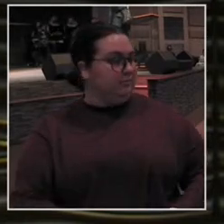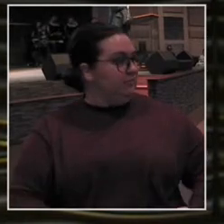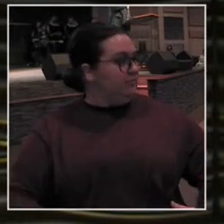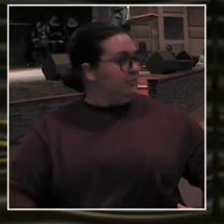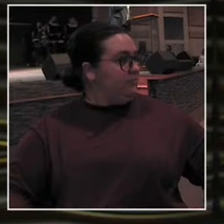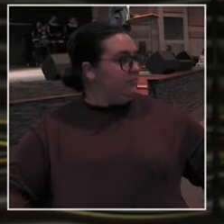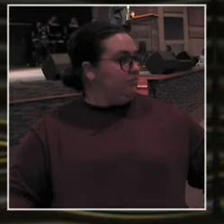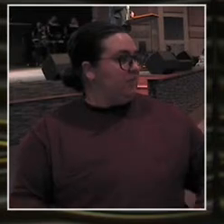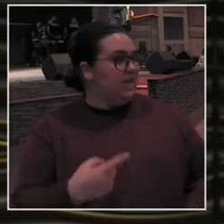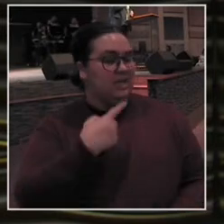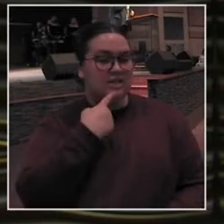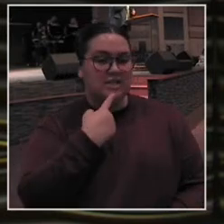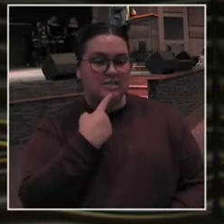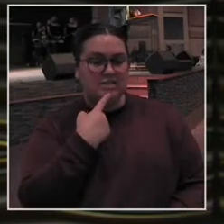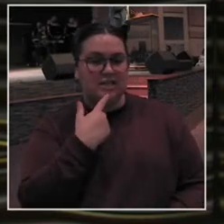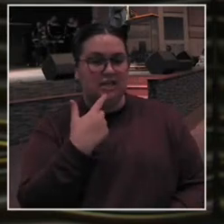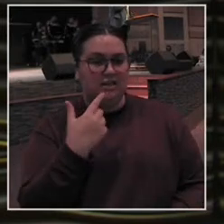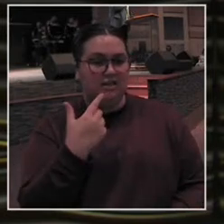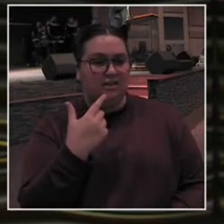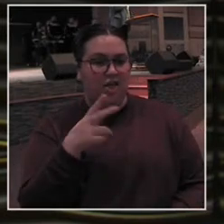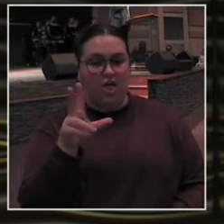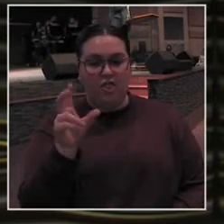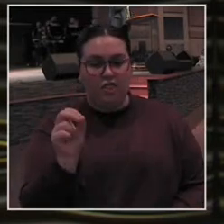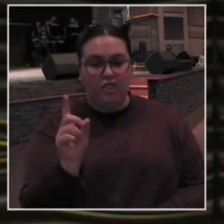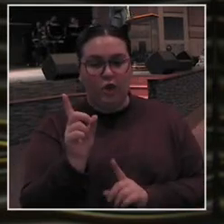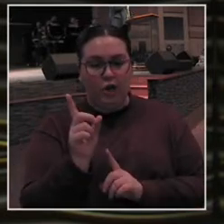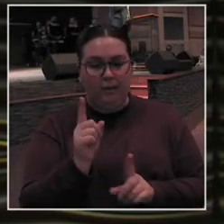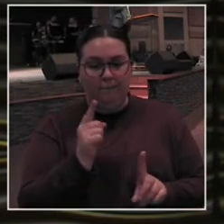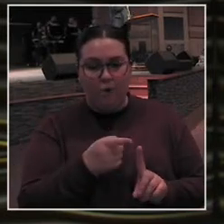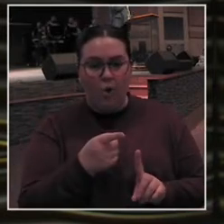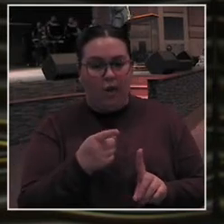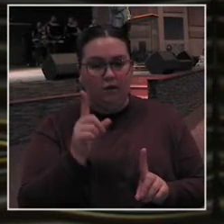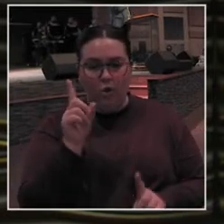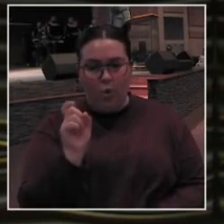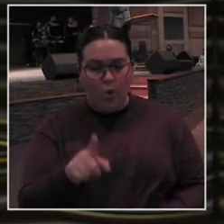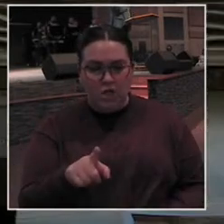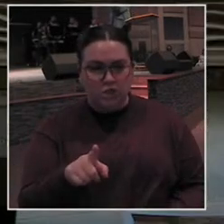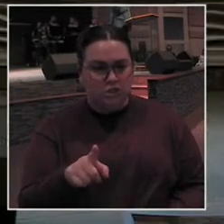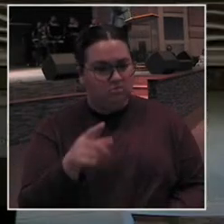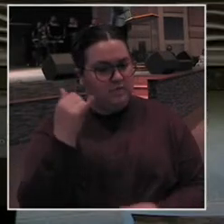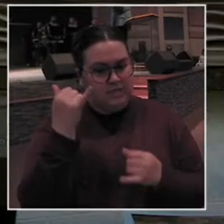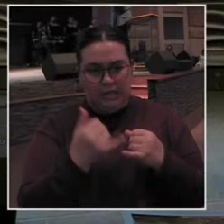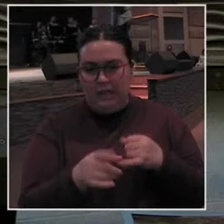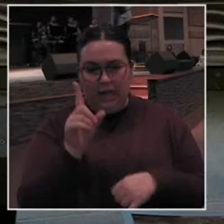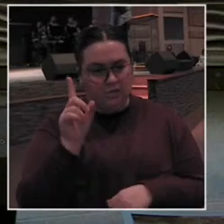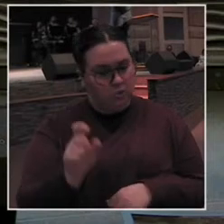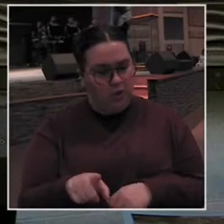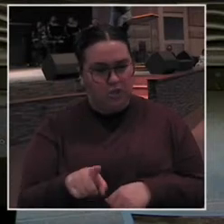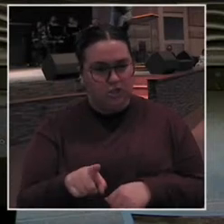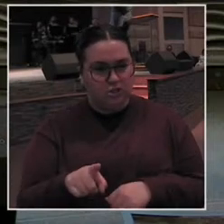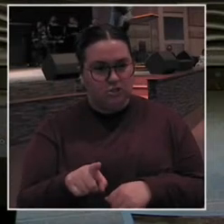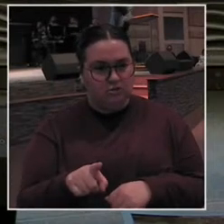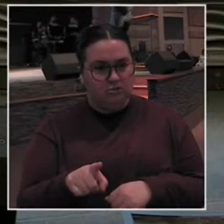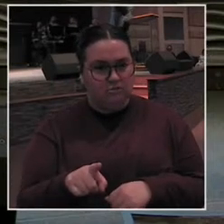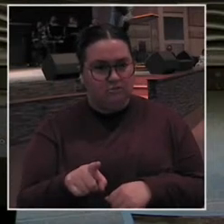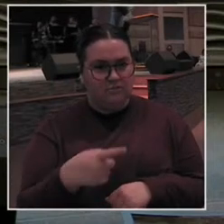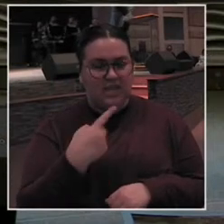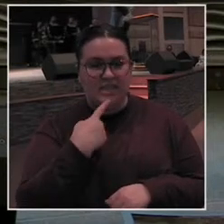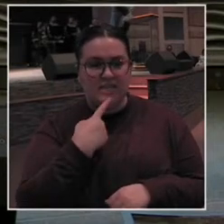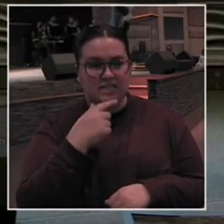They said there was a 30-point question, and it came down to the wire. And they said in